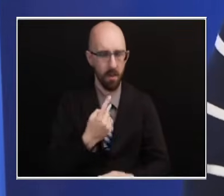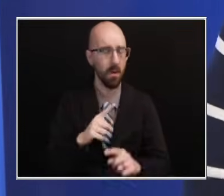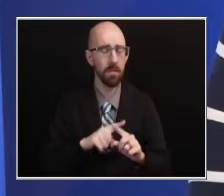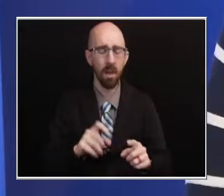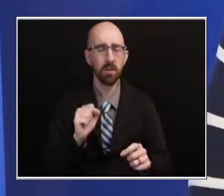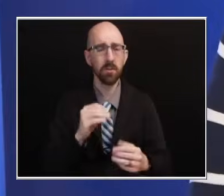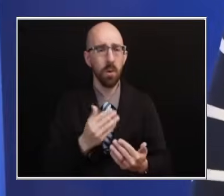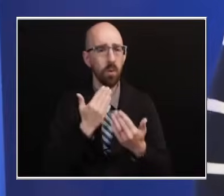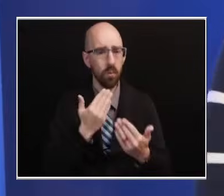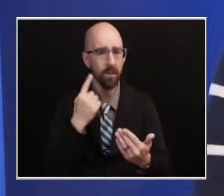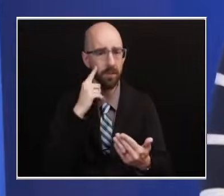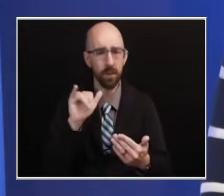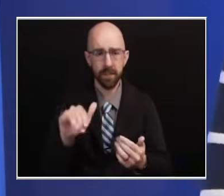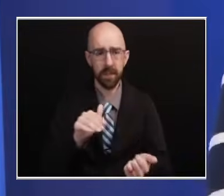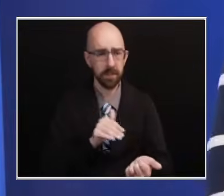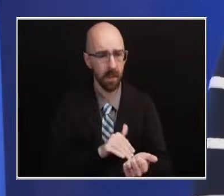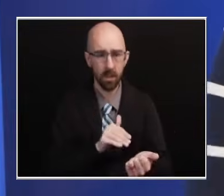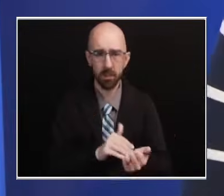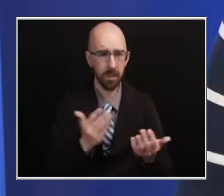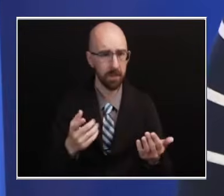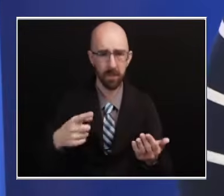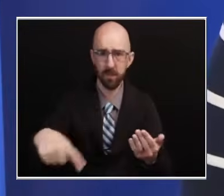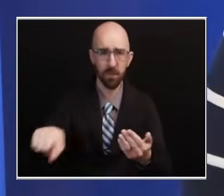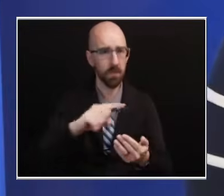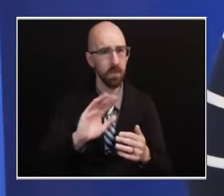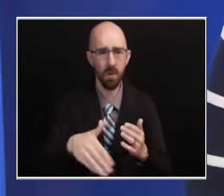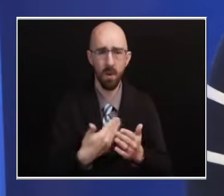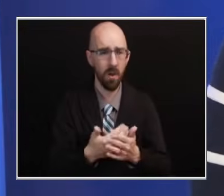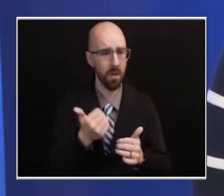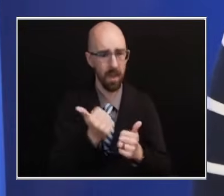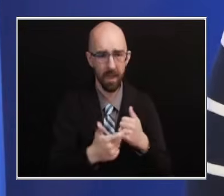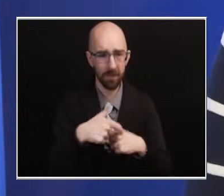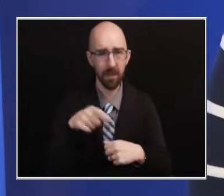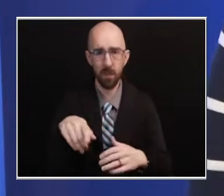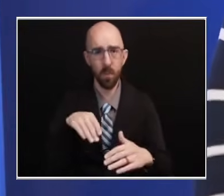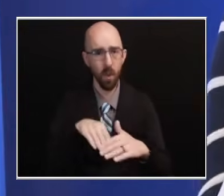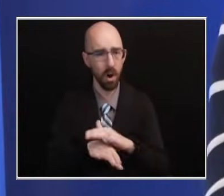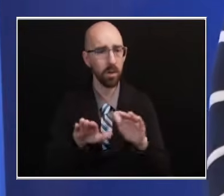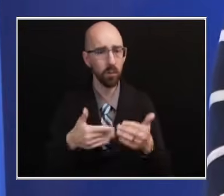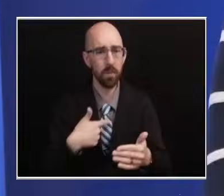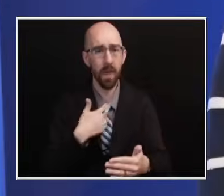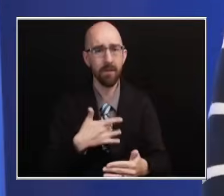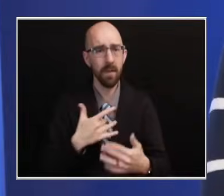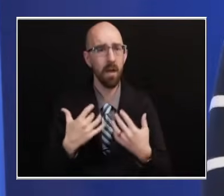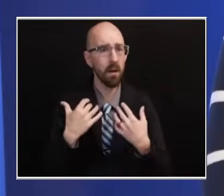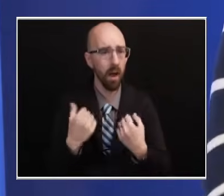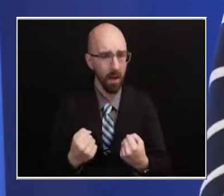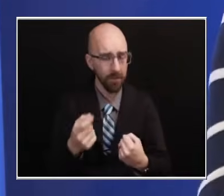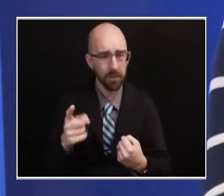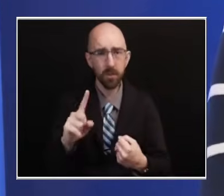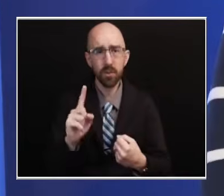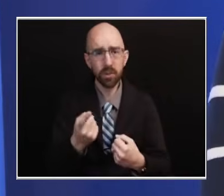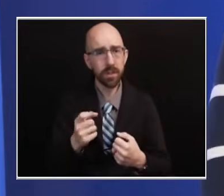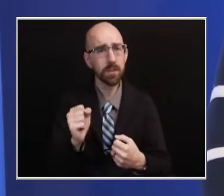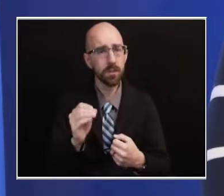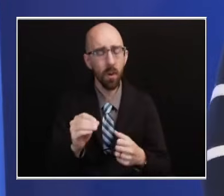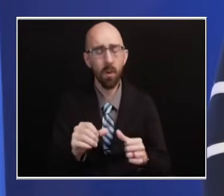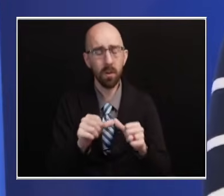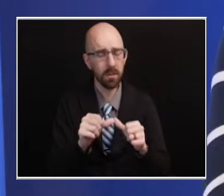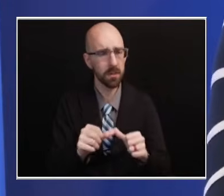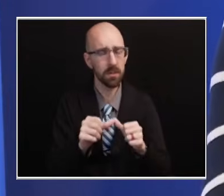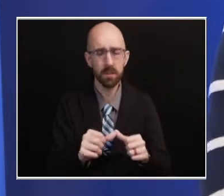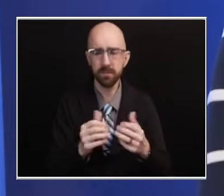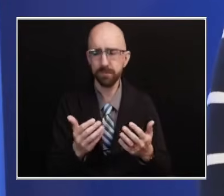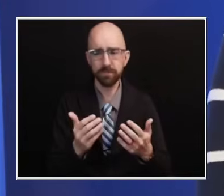these doctors. I mean, you guys, every time you walked in the room, I had confidence because you were just constantly, we've got